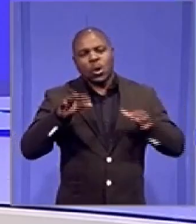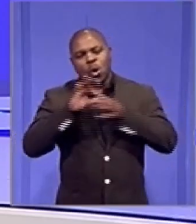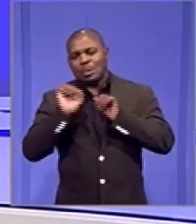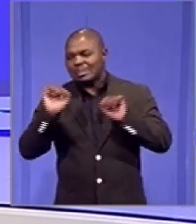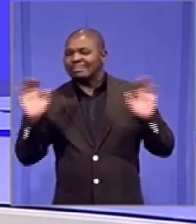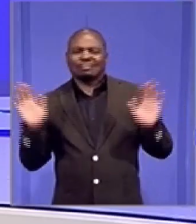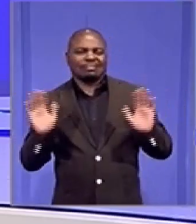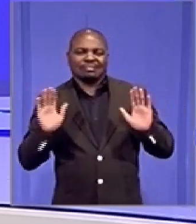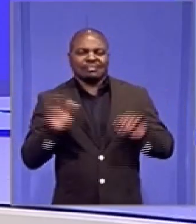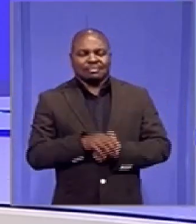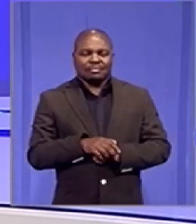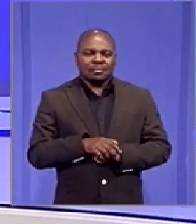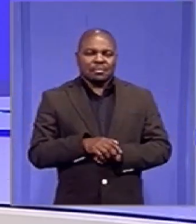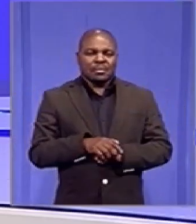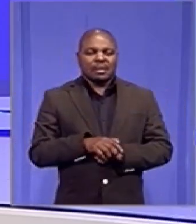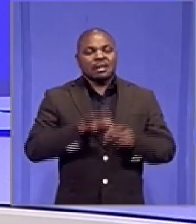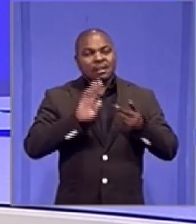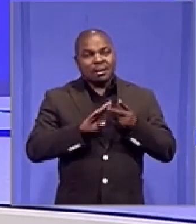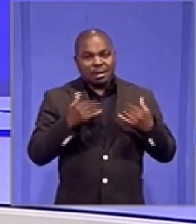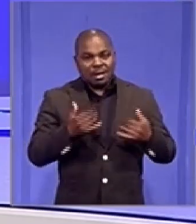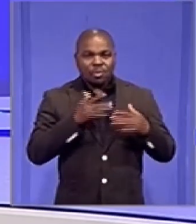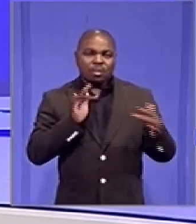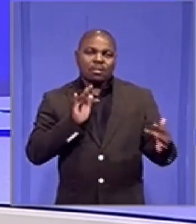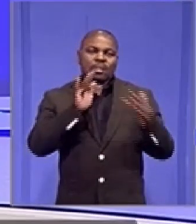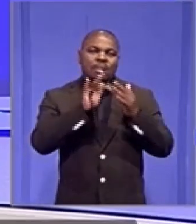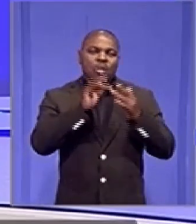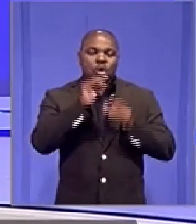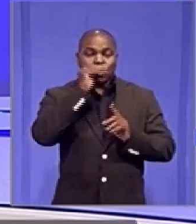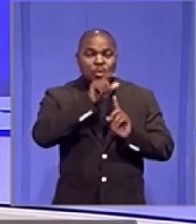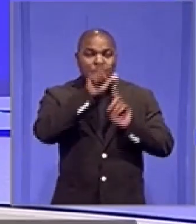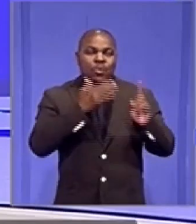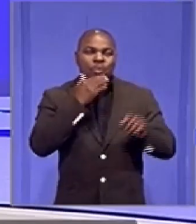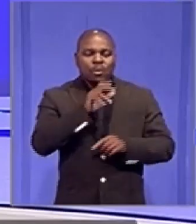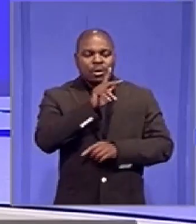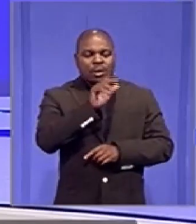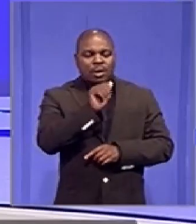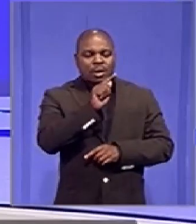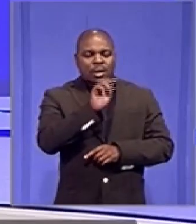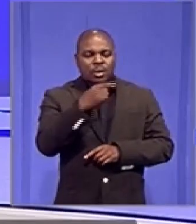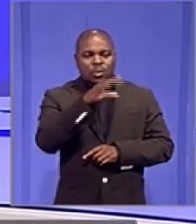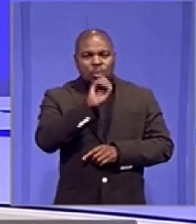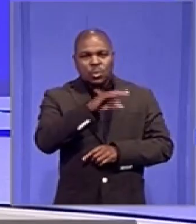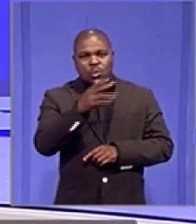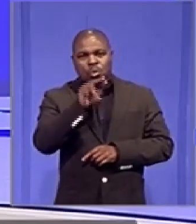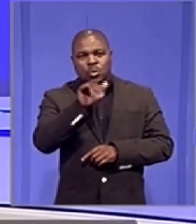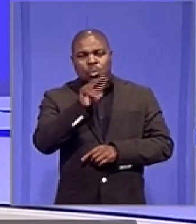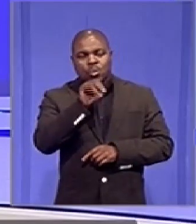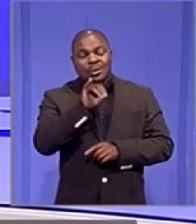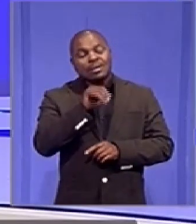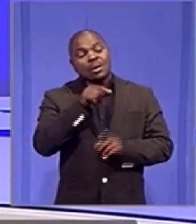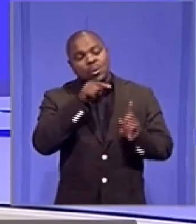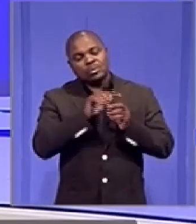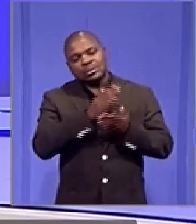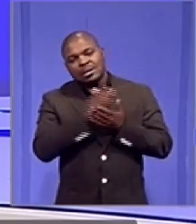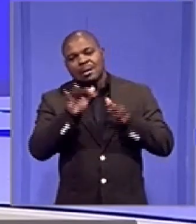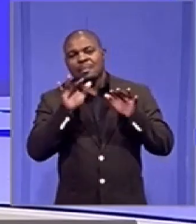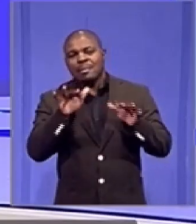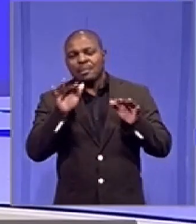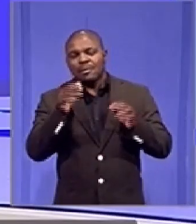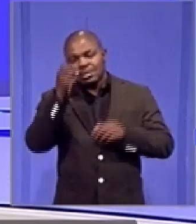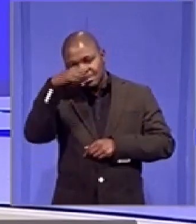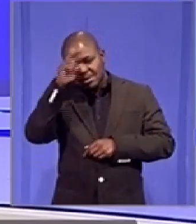magaeng a bona. Ga jaana re ikgolaganya le mme ga dikgang wa rona Katlego Nyoni yo o nang le bangwe ba balatedi ba The Box